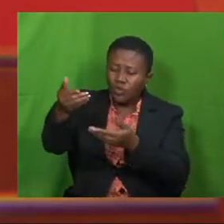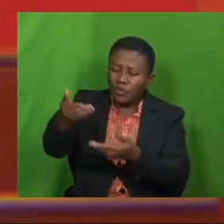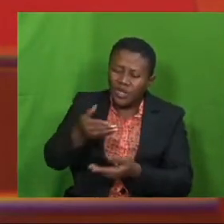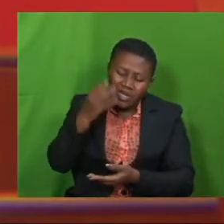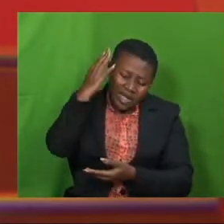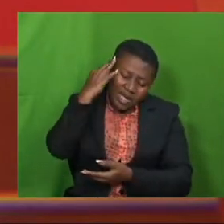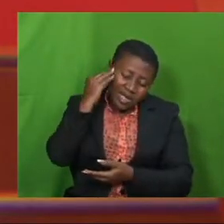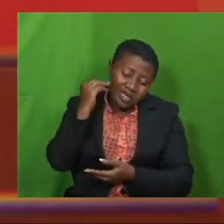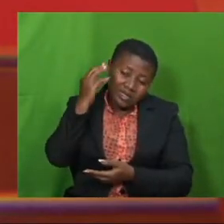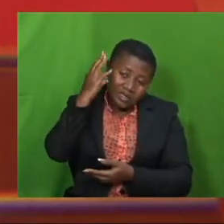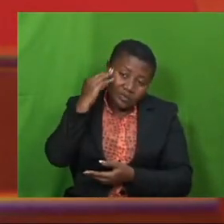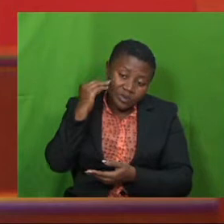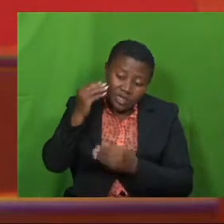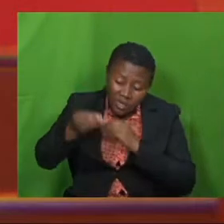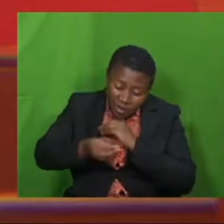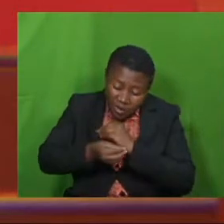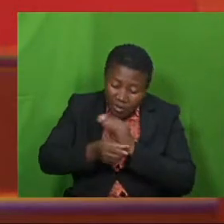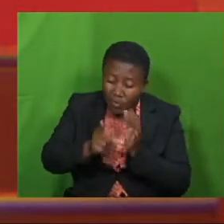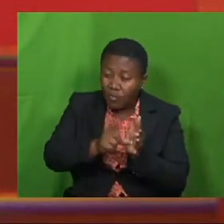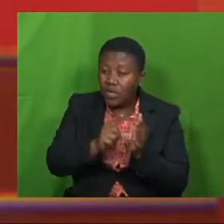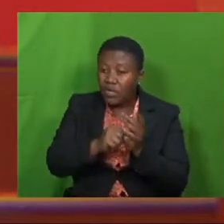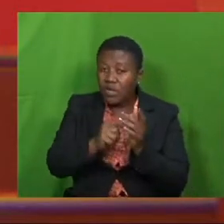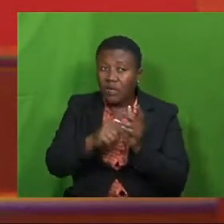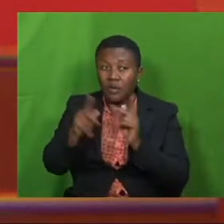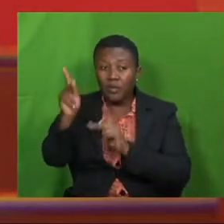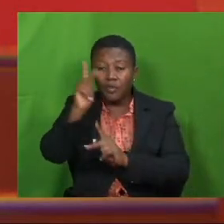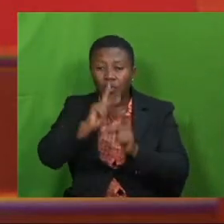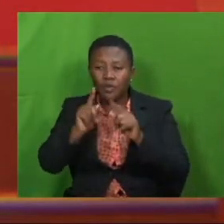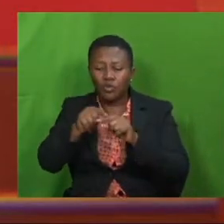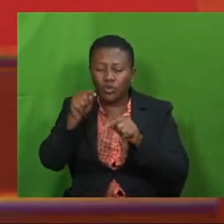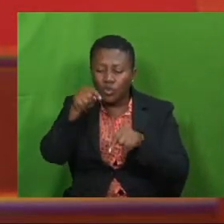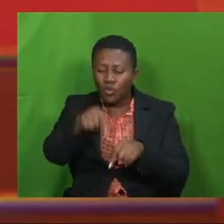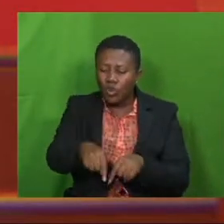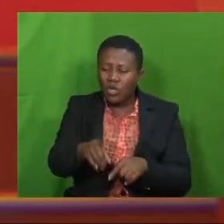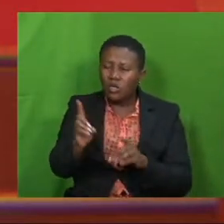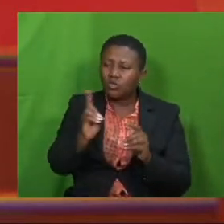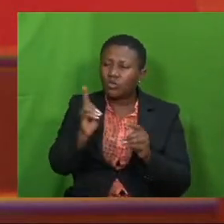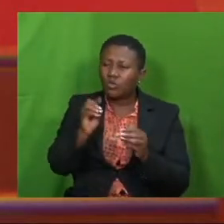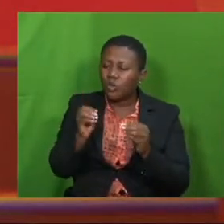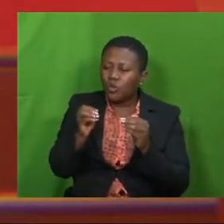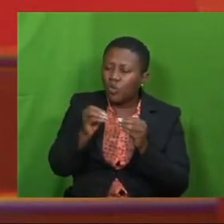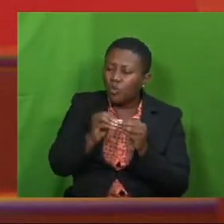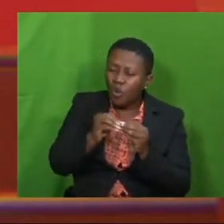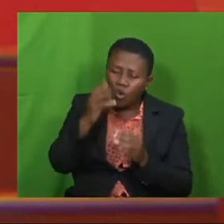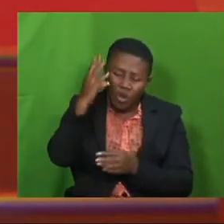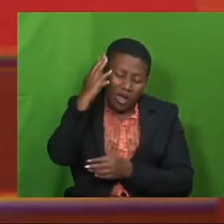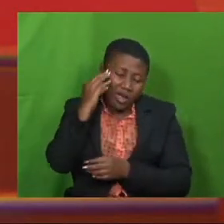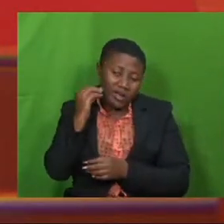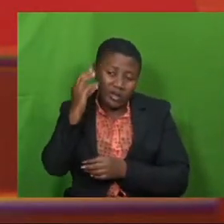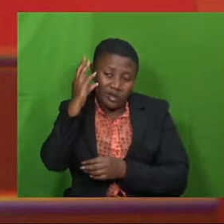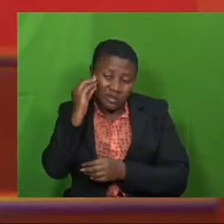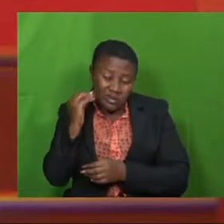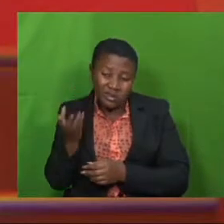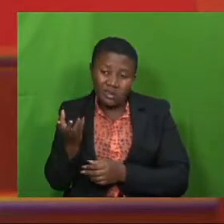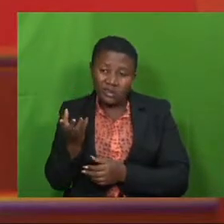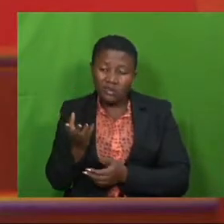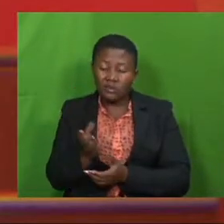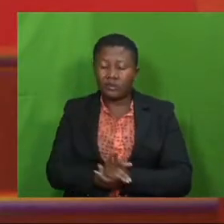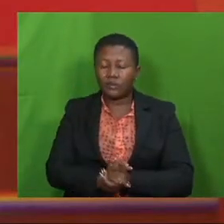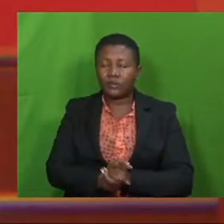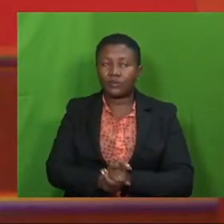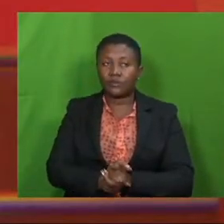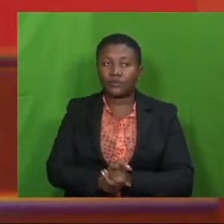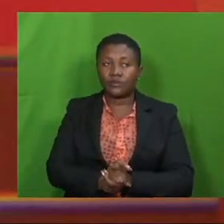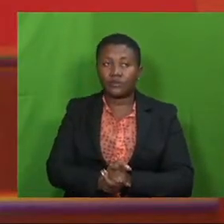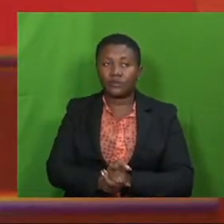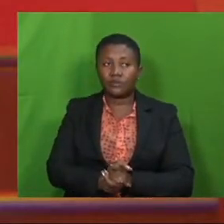House, as reporting on the work of Parliament requires a lot of experience and gravitas as